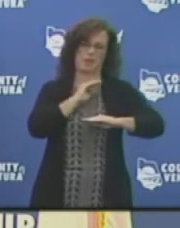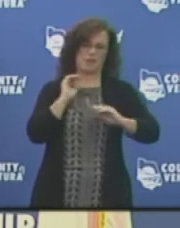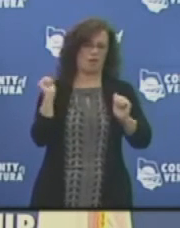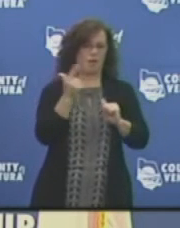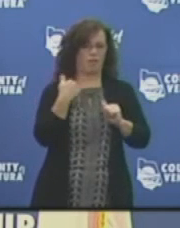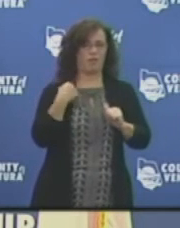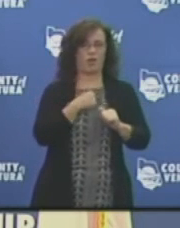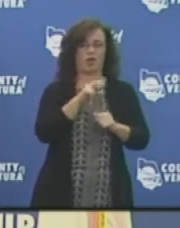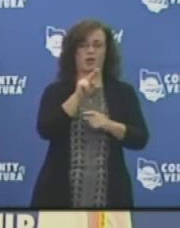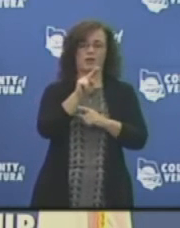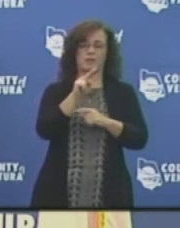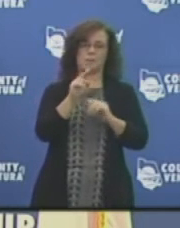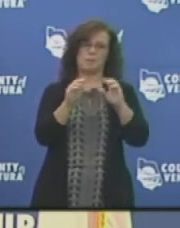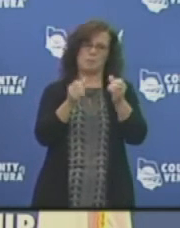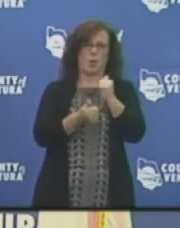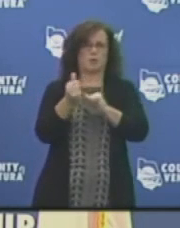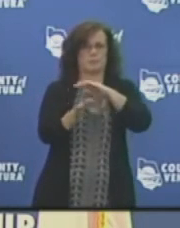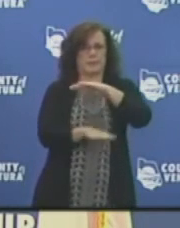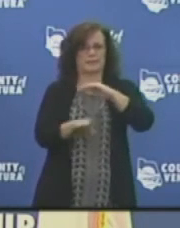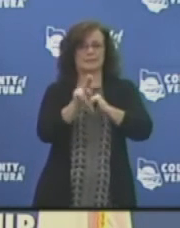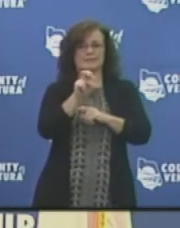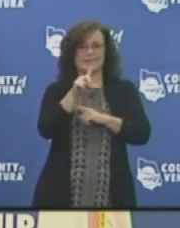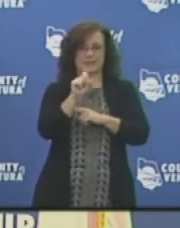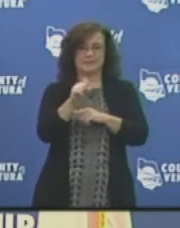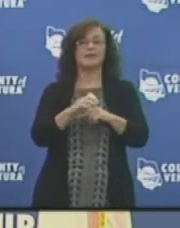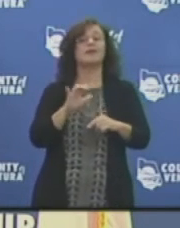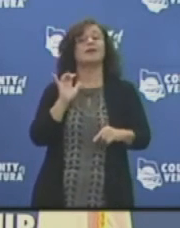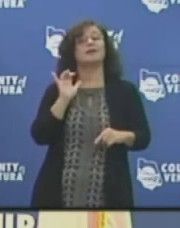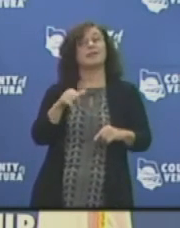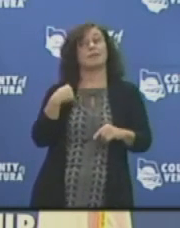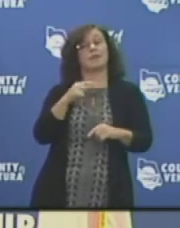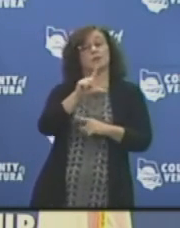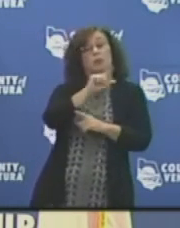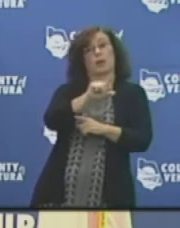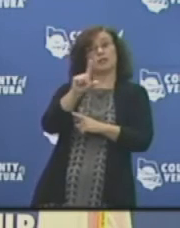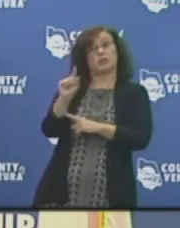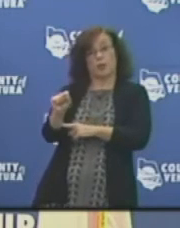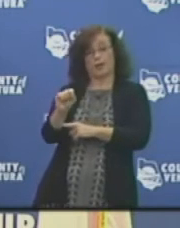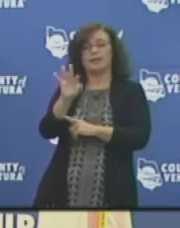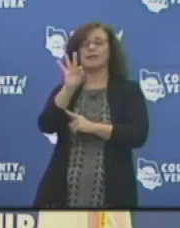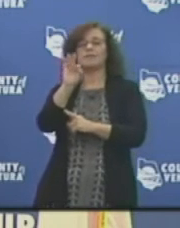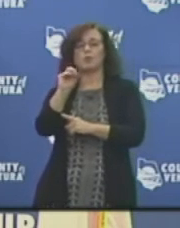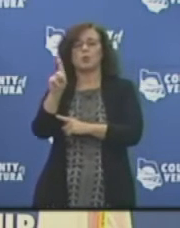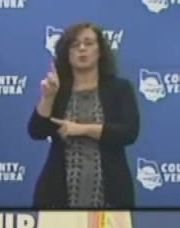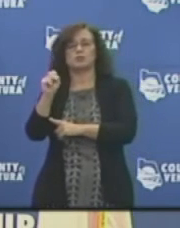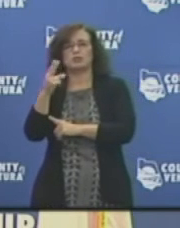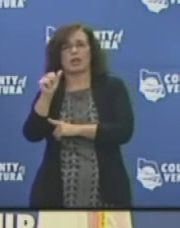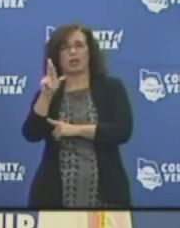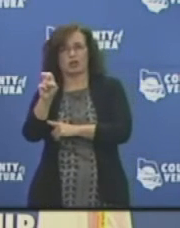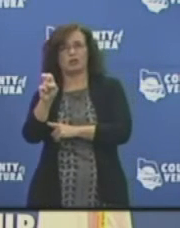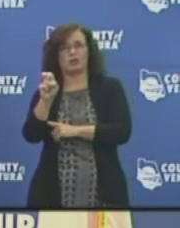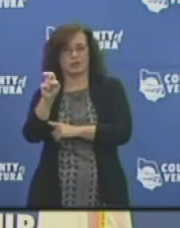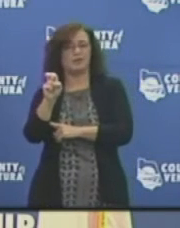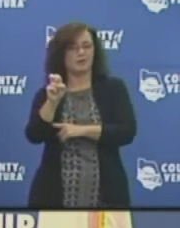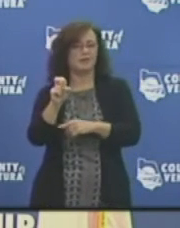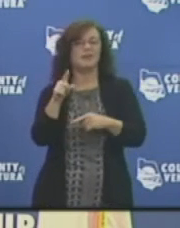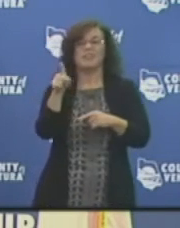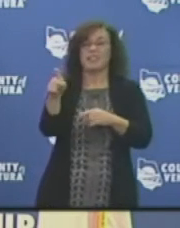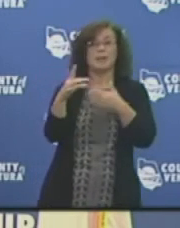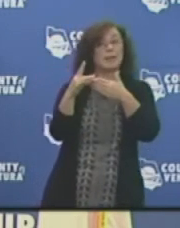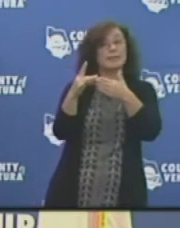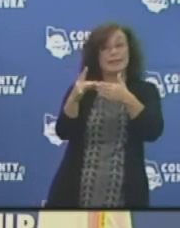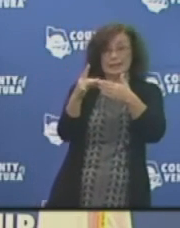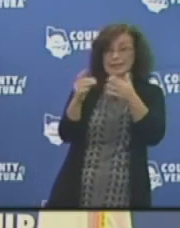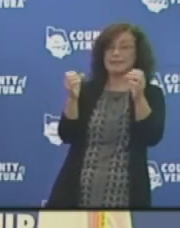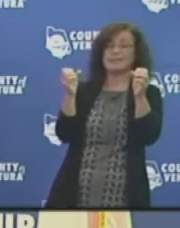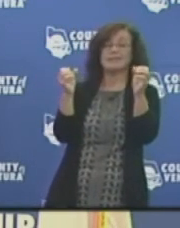my 2020 nonprofit Food Share. Food Share has been leading the fight against hunger in Ventura County for over 40 years, but